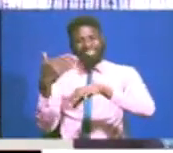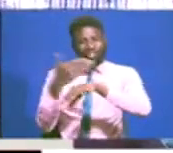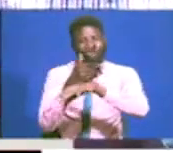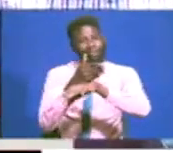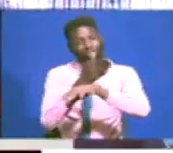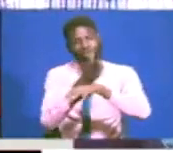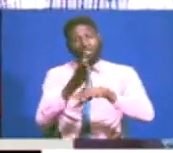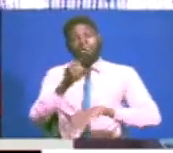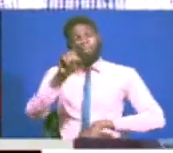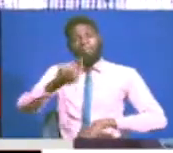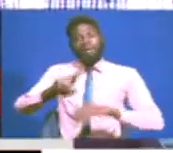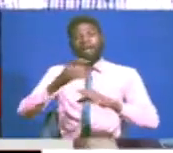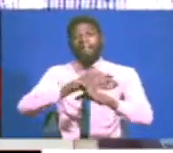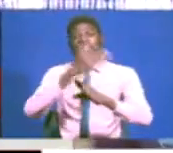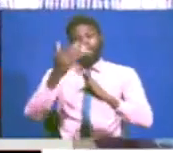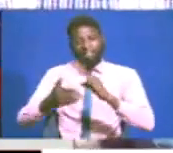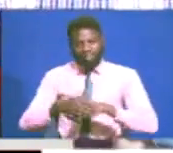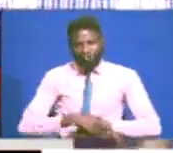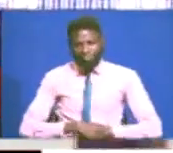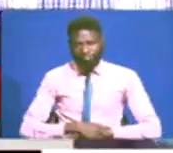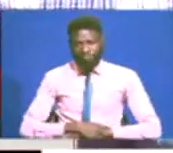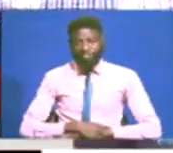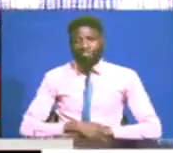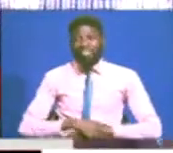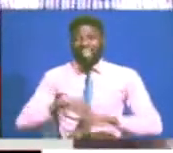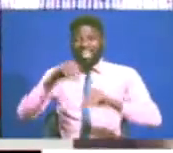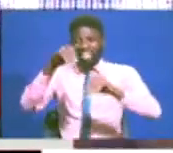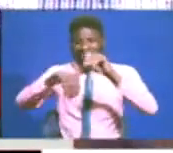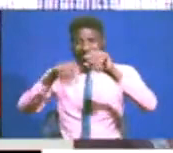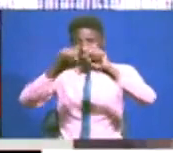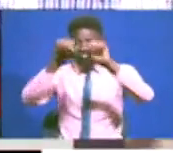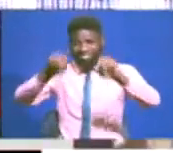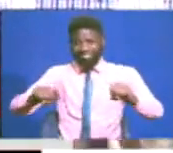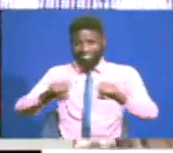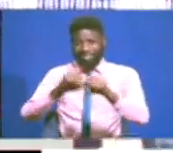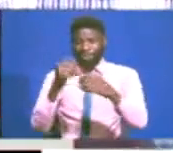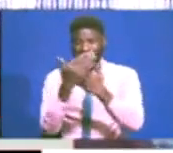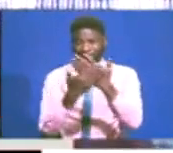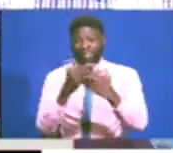Servers must be opened and audited, and